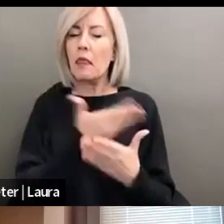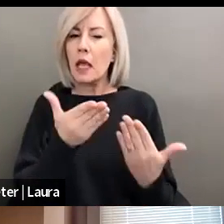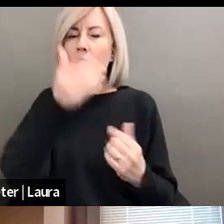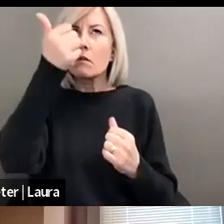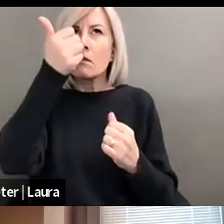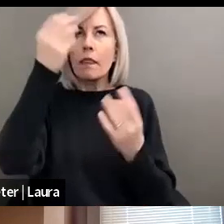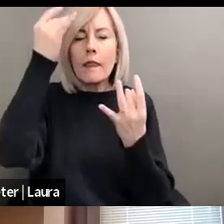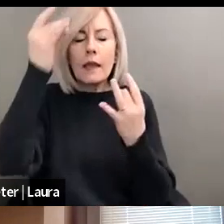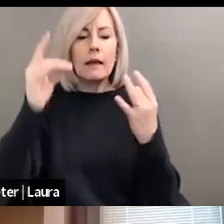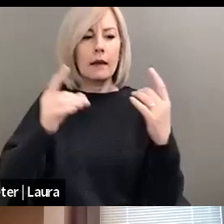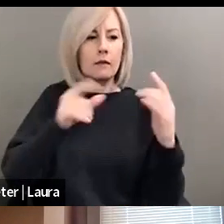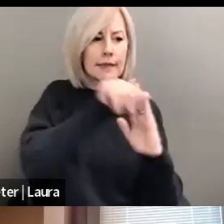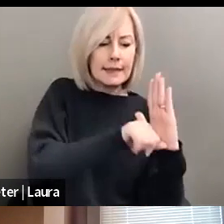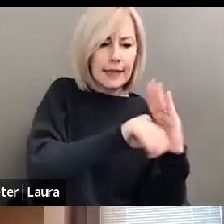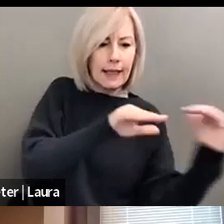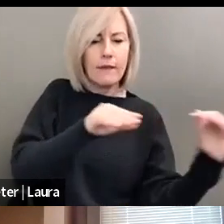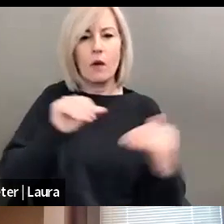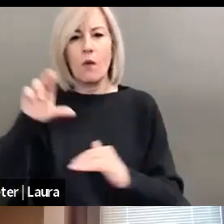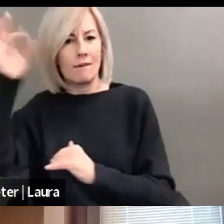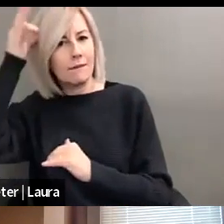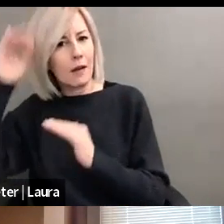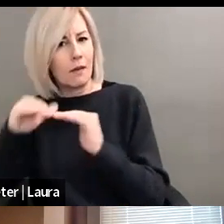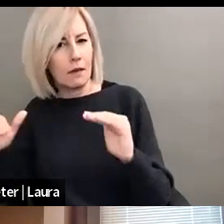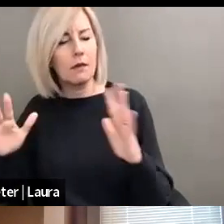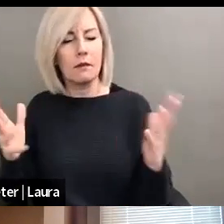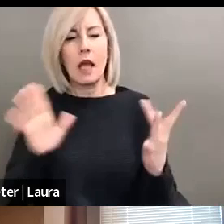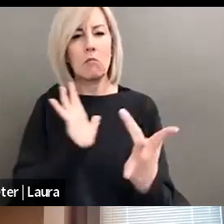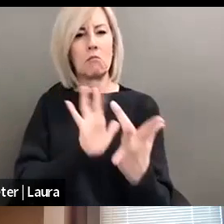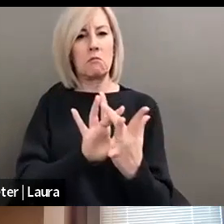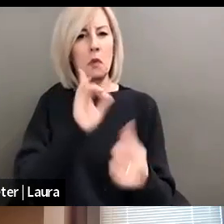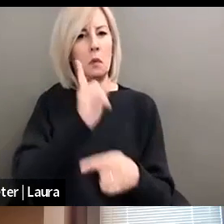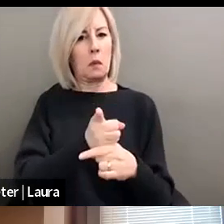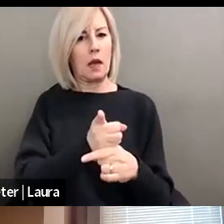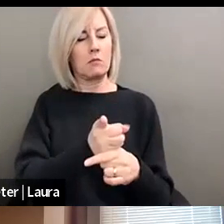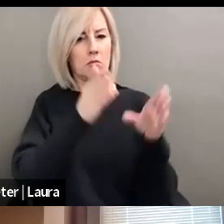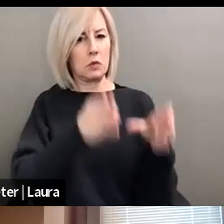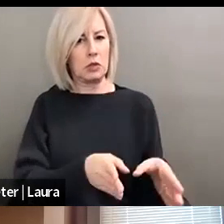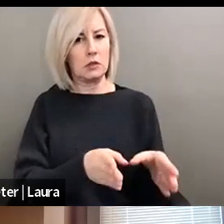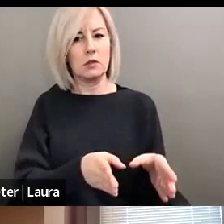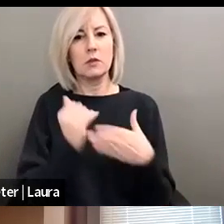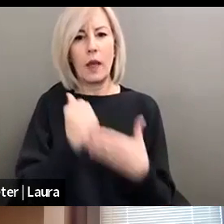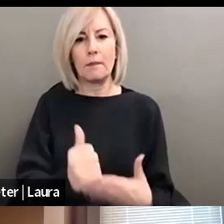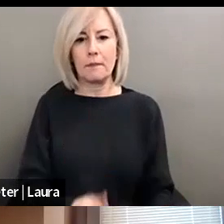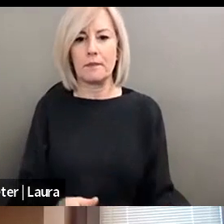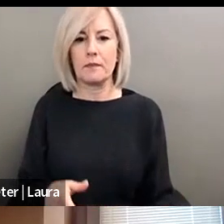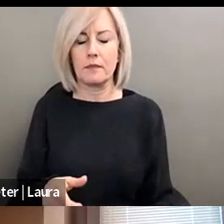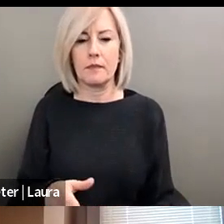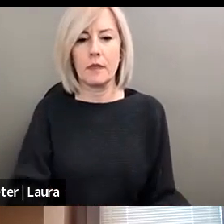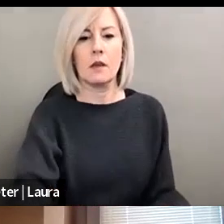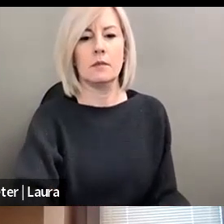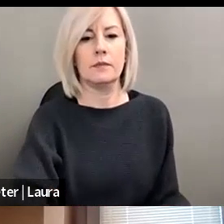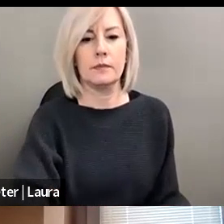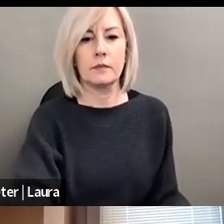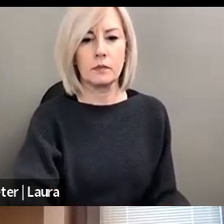knowing, is this a state or a federal issue, and reaching out to the proper resource for that to help you the best. That's an excellent point, Andy. I've